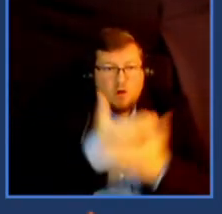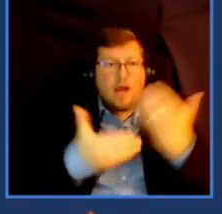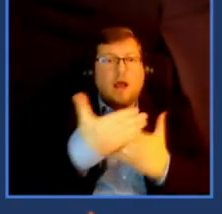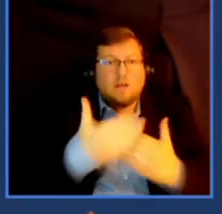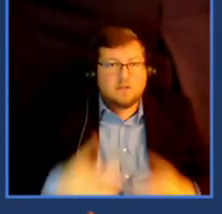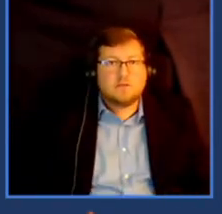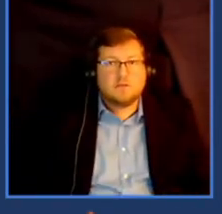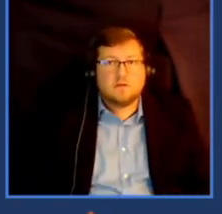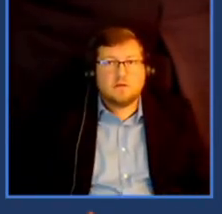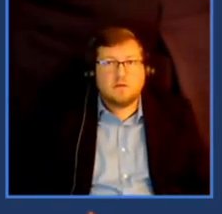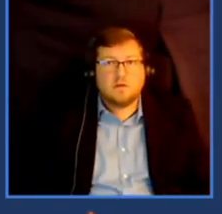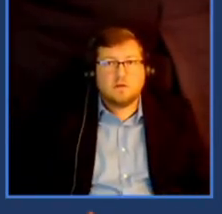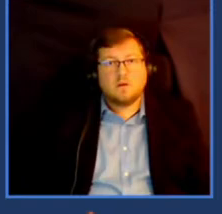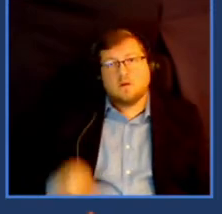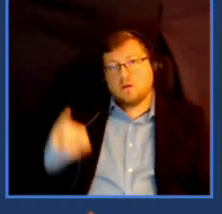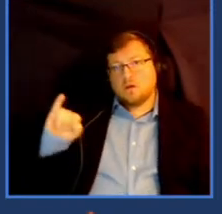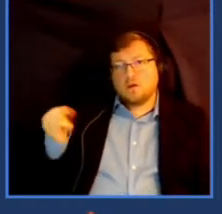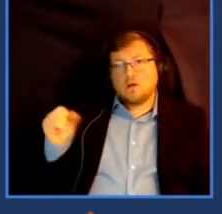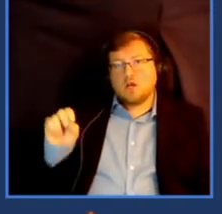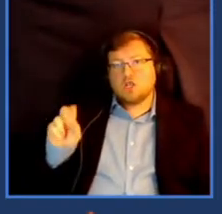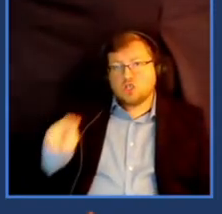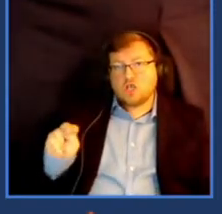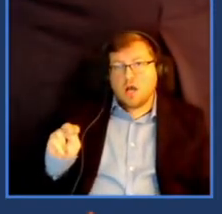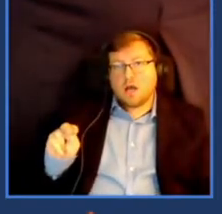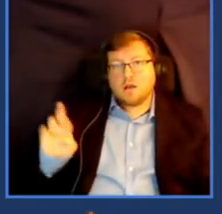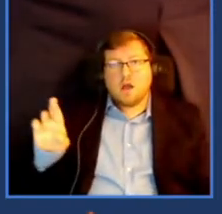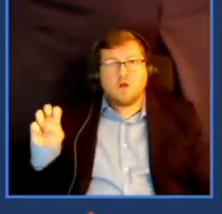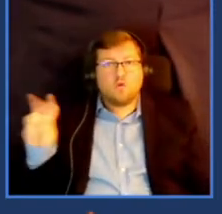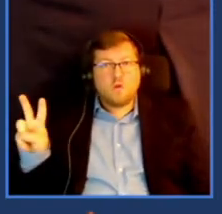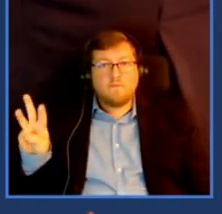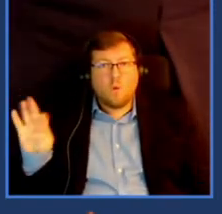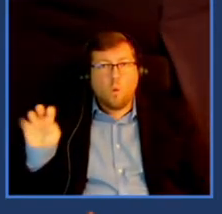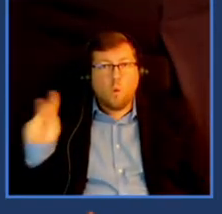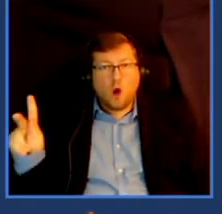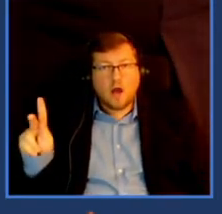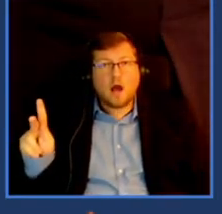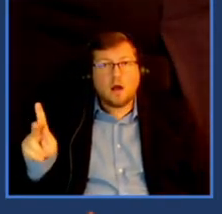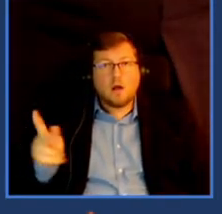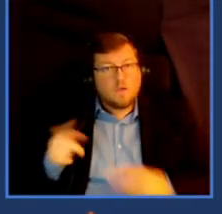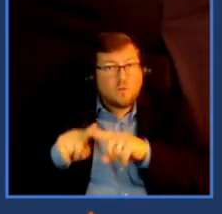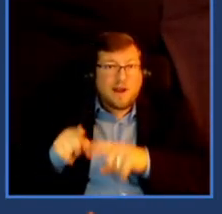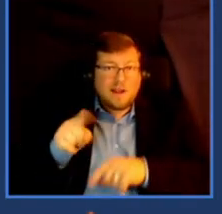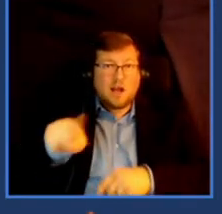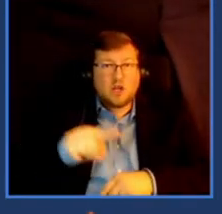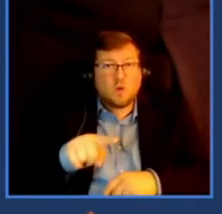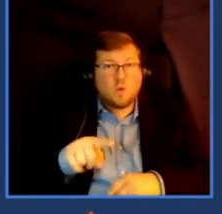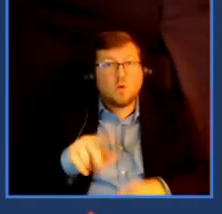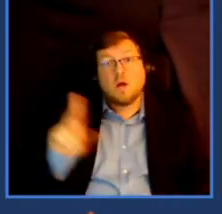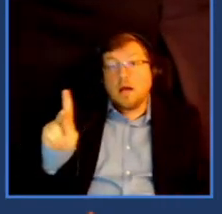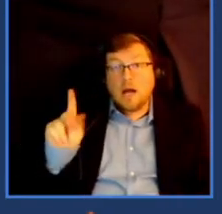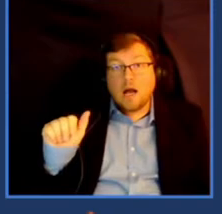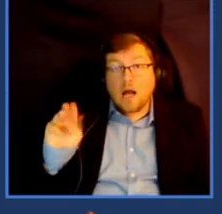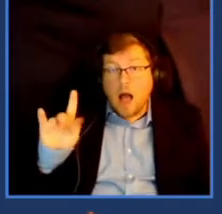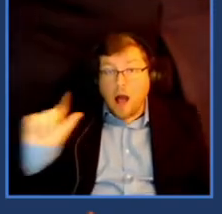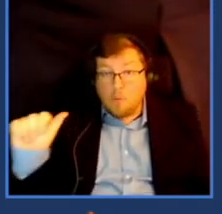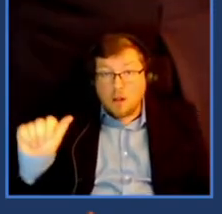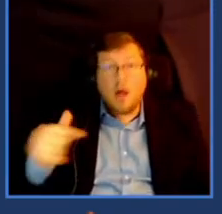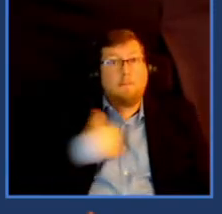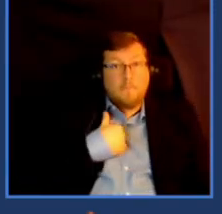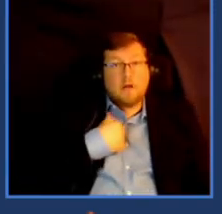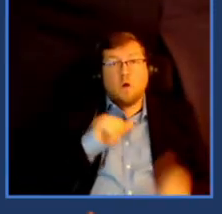John and Reverend Warnock are counting on you. So is Cabo, so am I, and so is